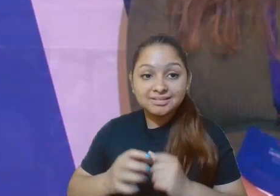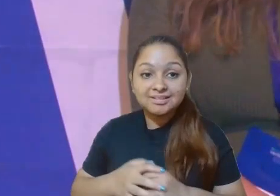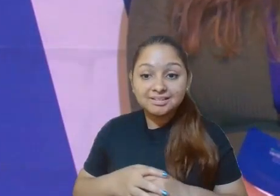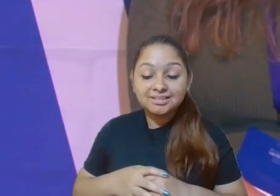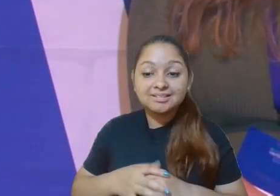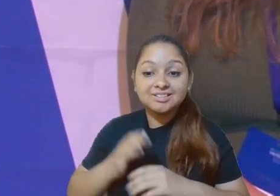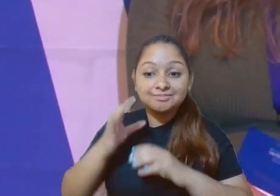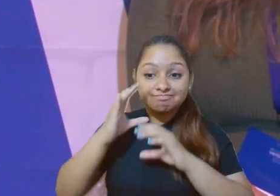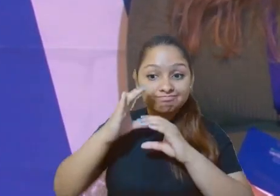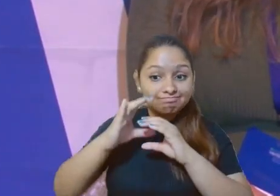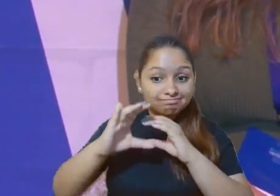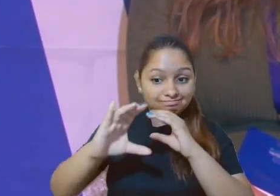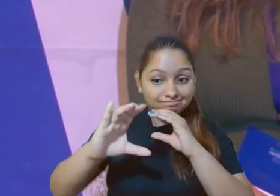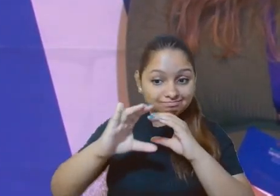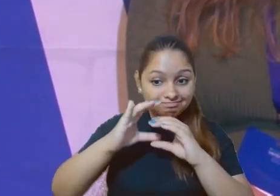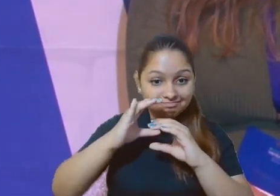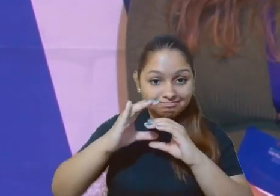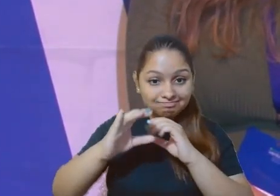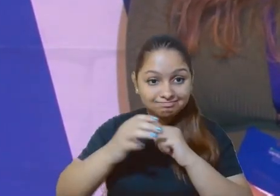communication.